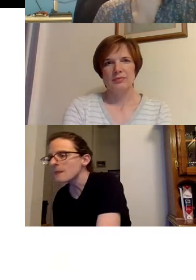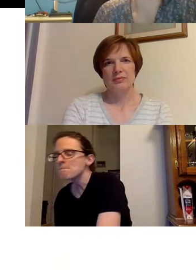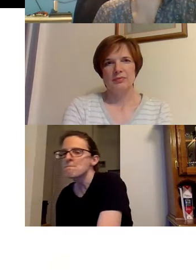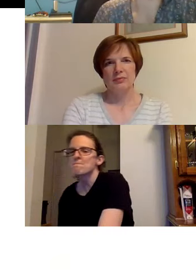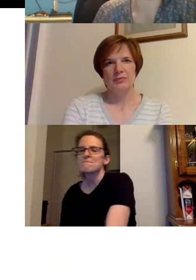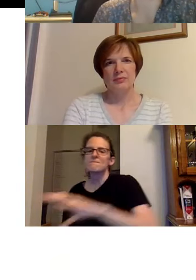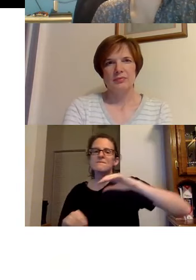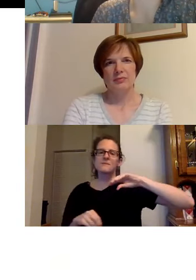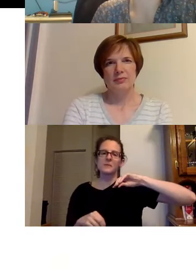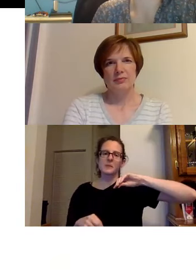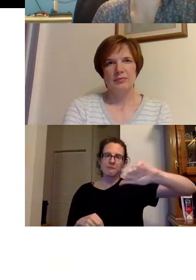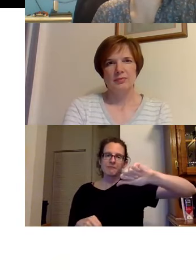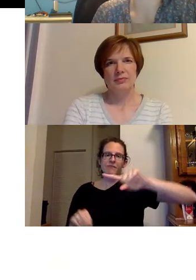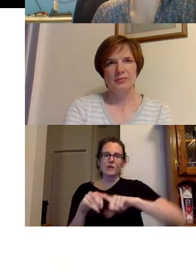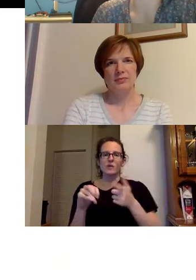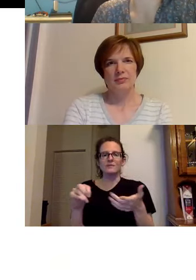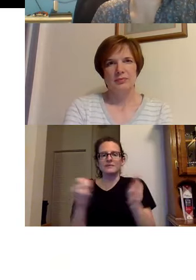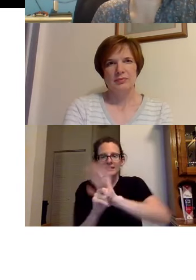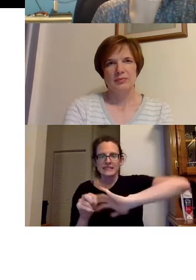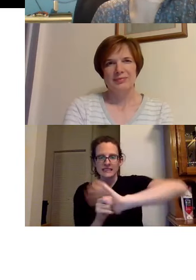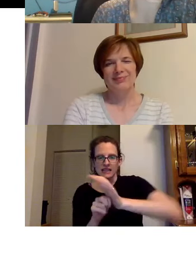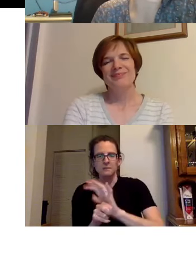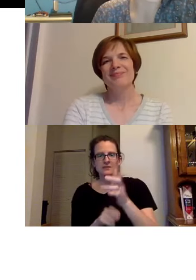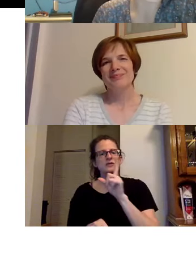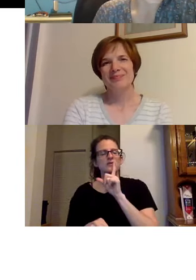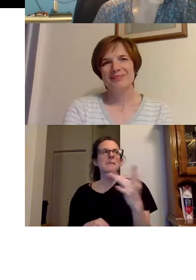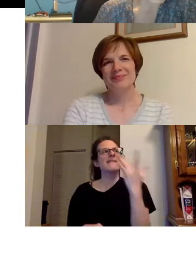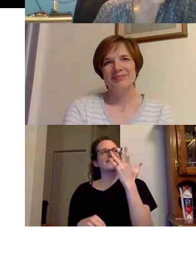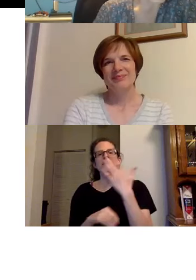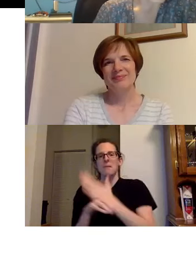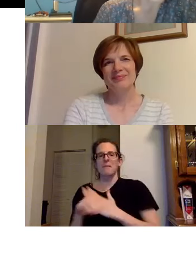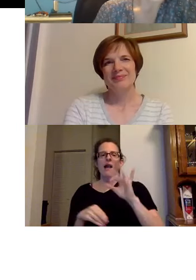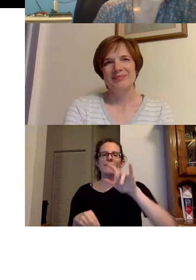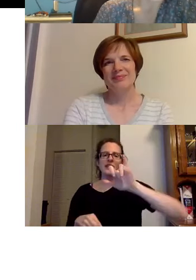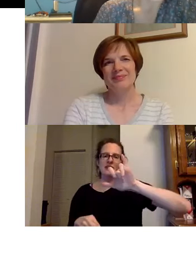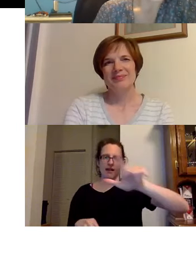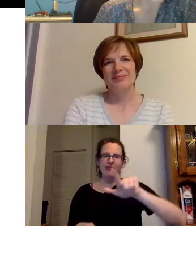One of my favorite things about Young Living is their seed to seal.